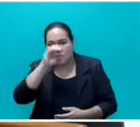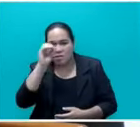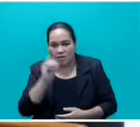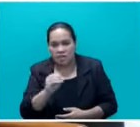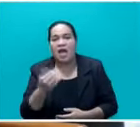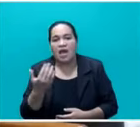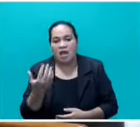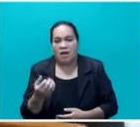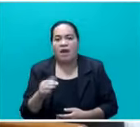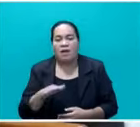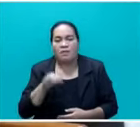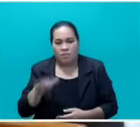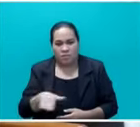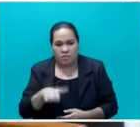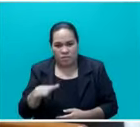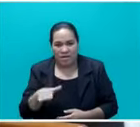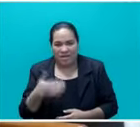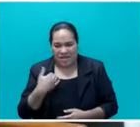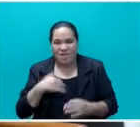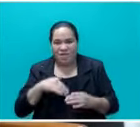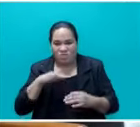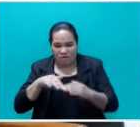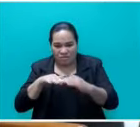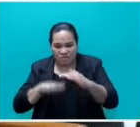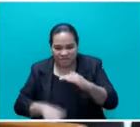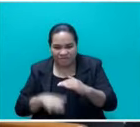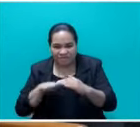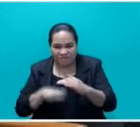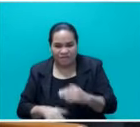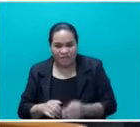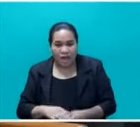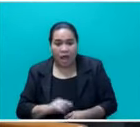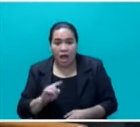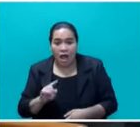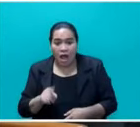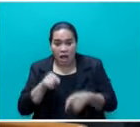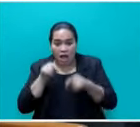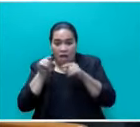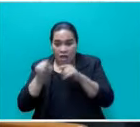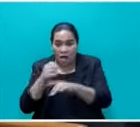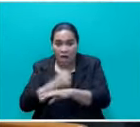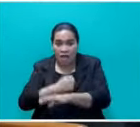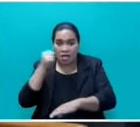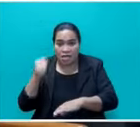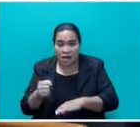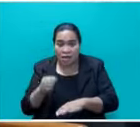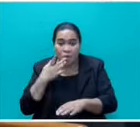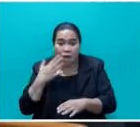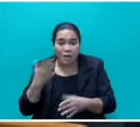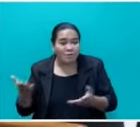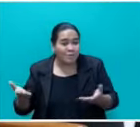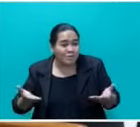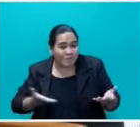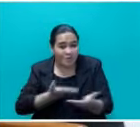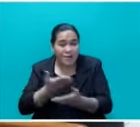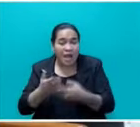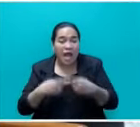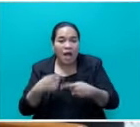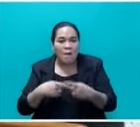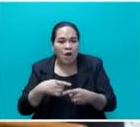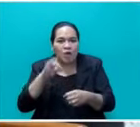in poverty. Yet, this government, just after a few months of having deliberated on the electoral